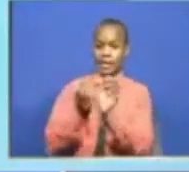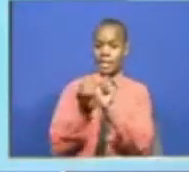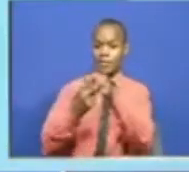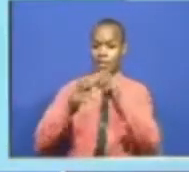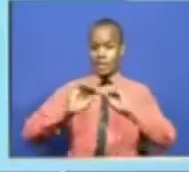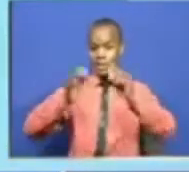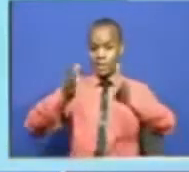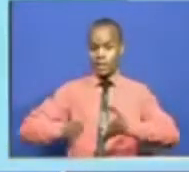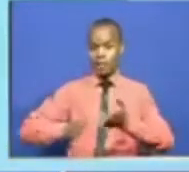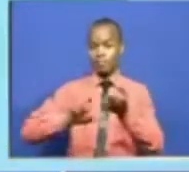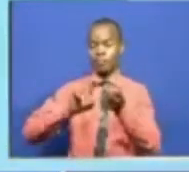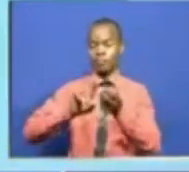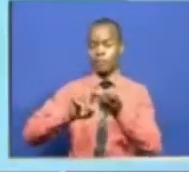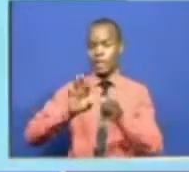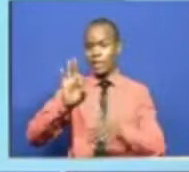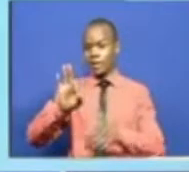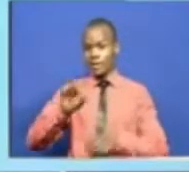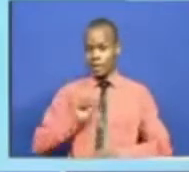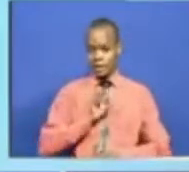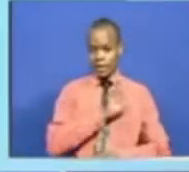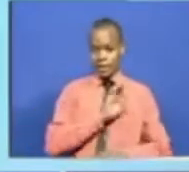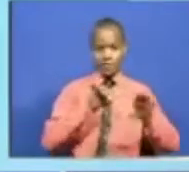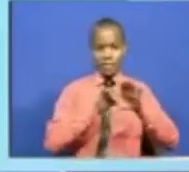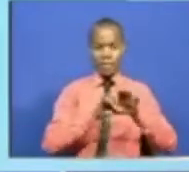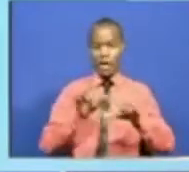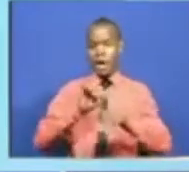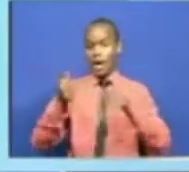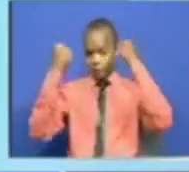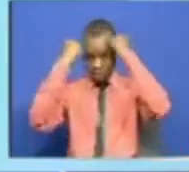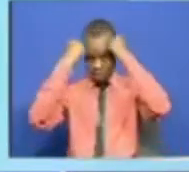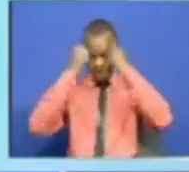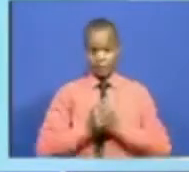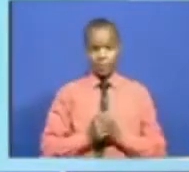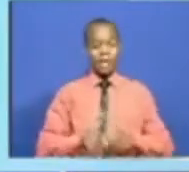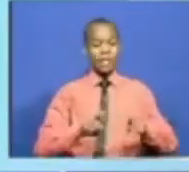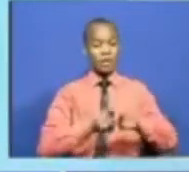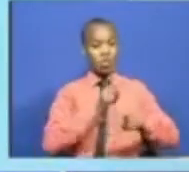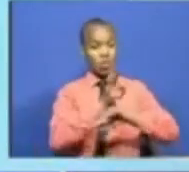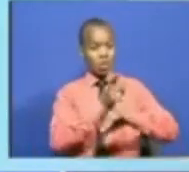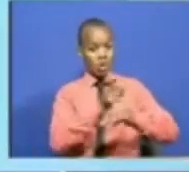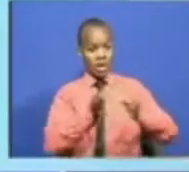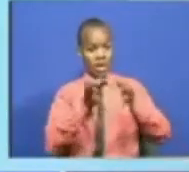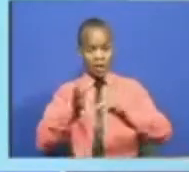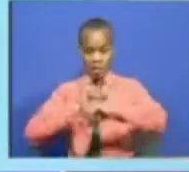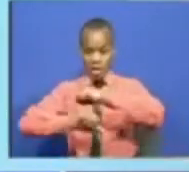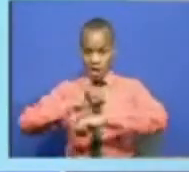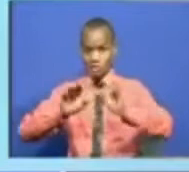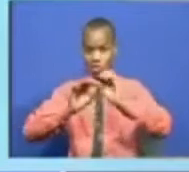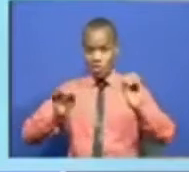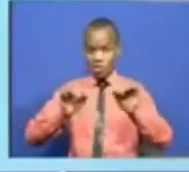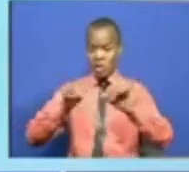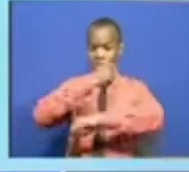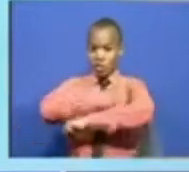teachers, 3 are non-teaching staff, while the rest are learners. He warns that if nothing is done to control the situation, the institutions